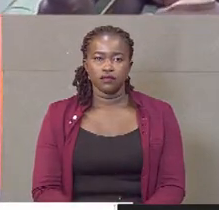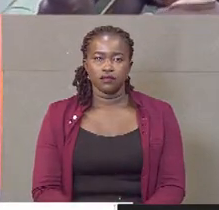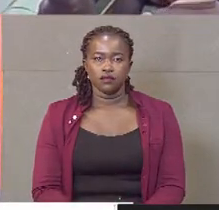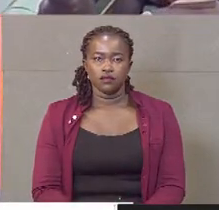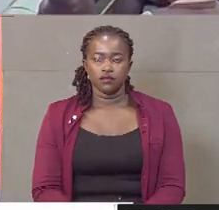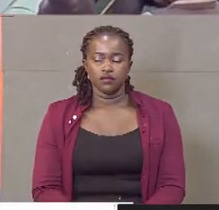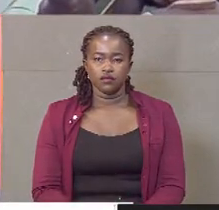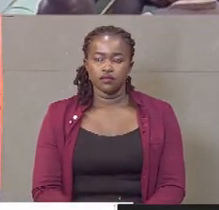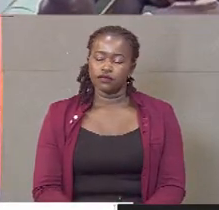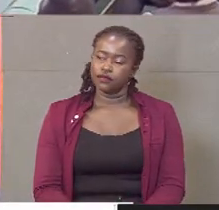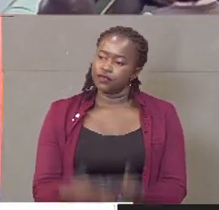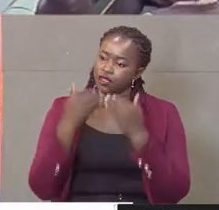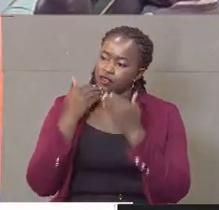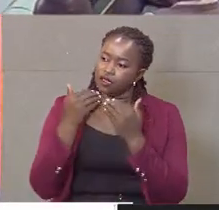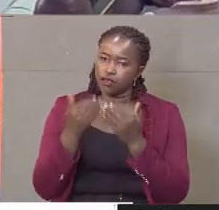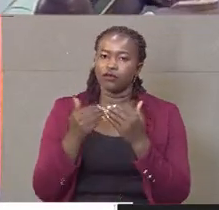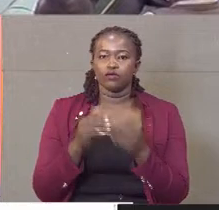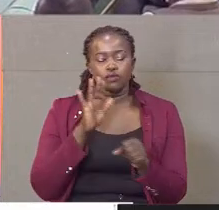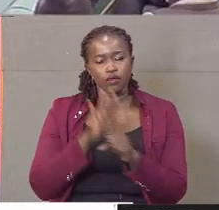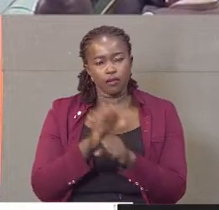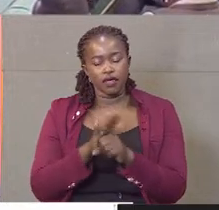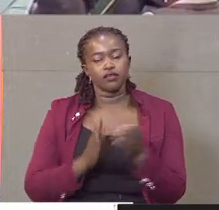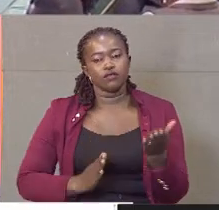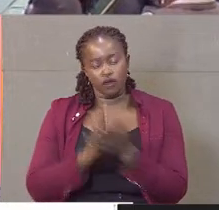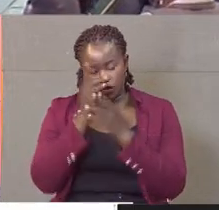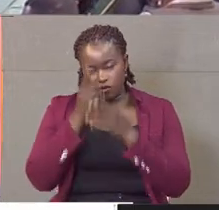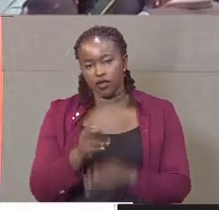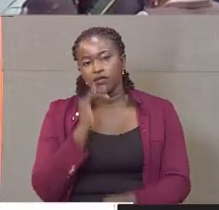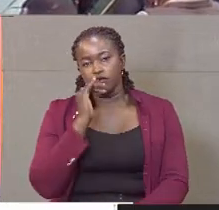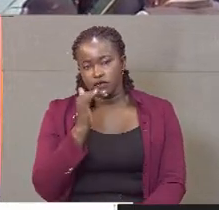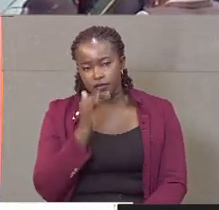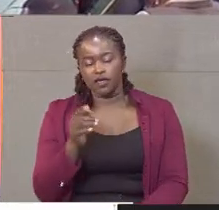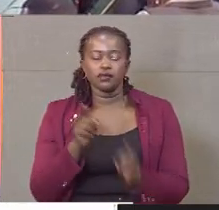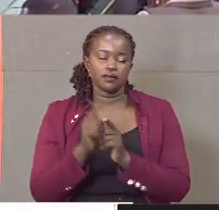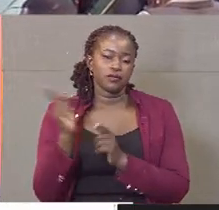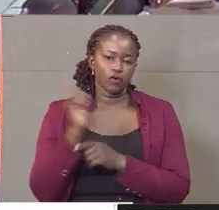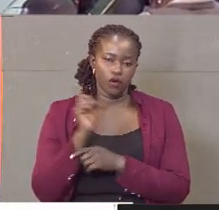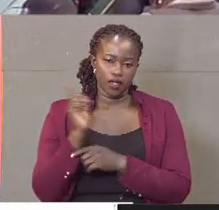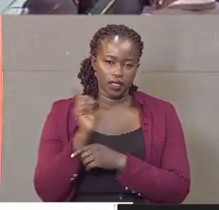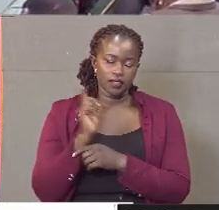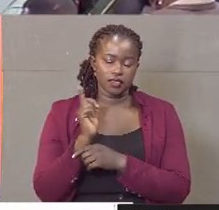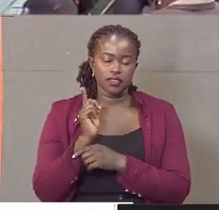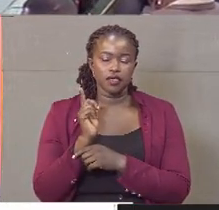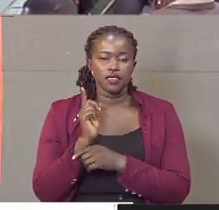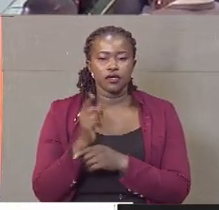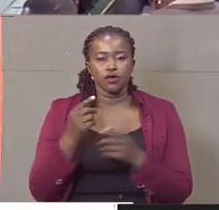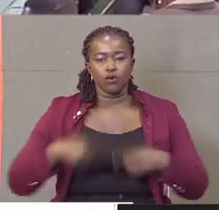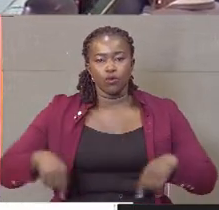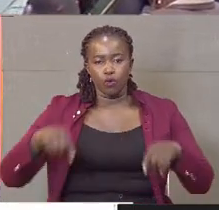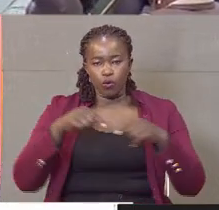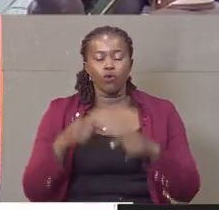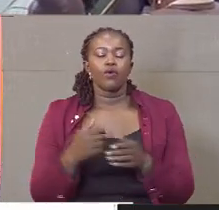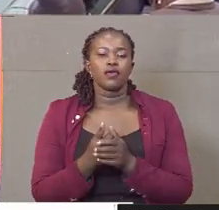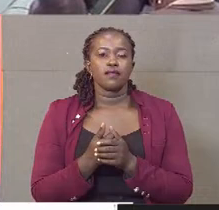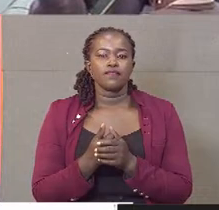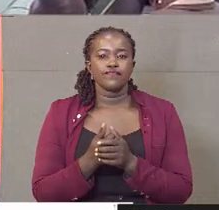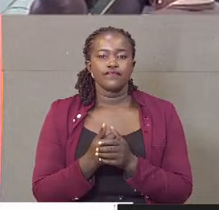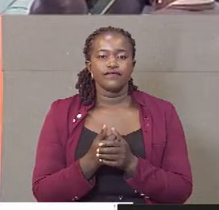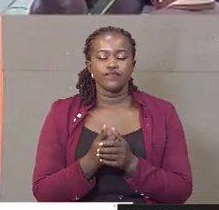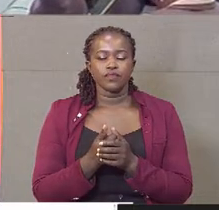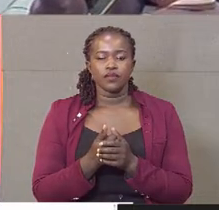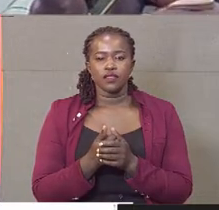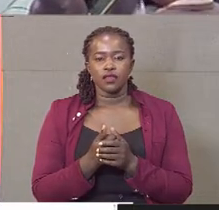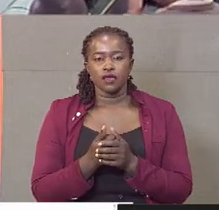Thank you very much, Right Honorable Speaker and colleagues. We have digested a number of the